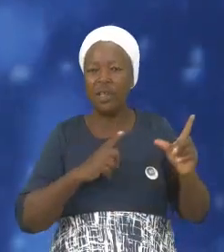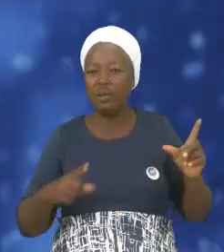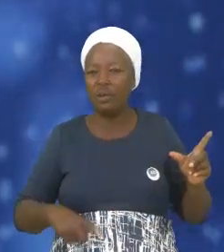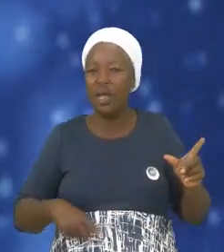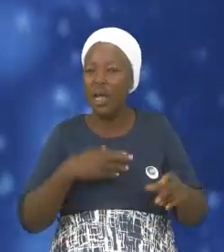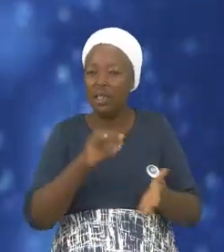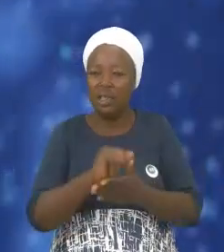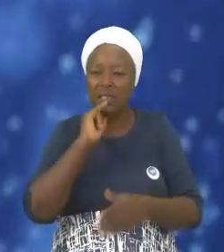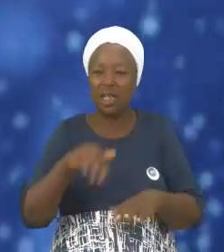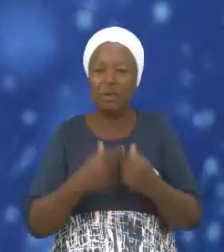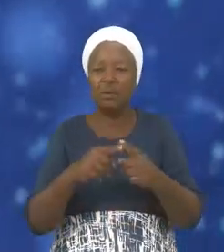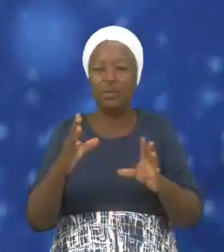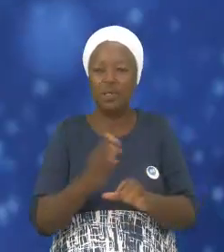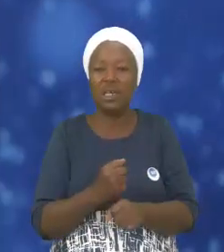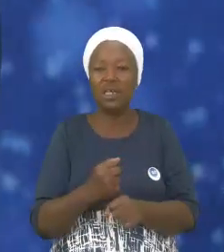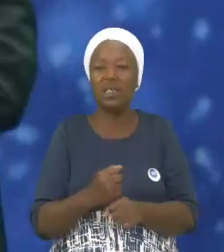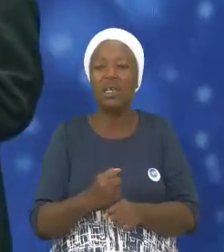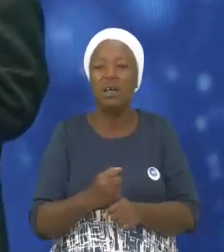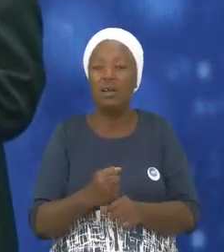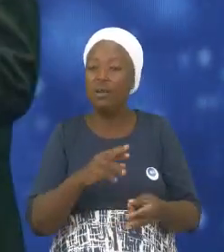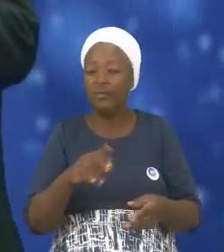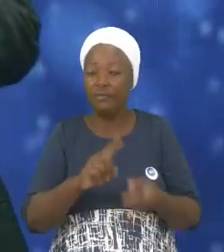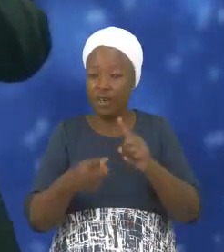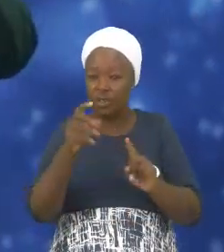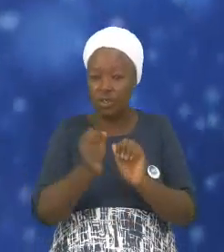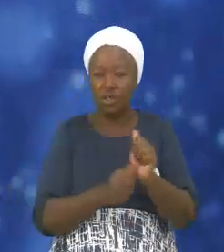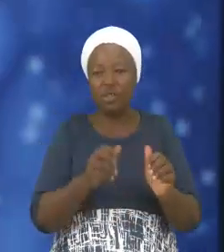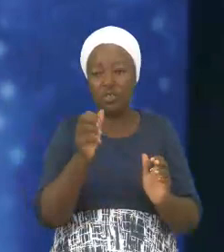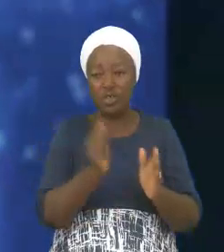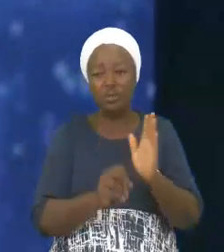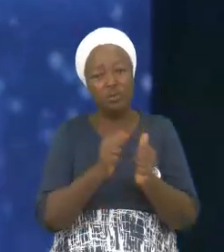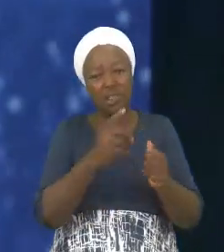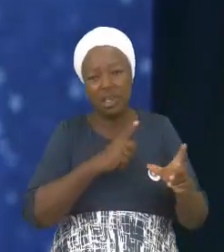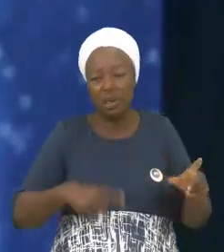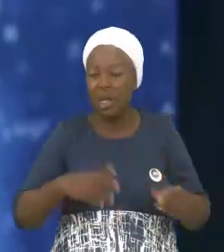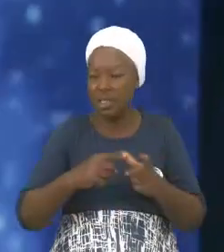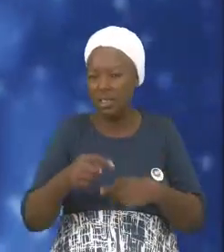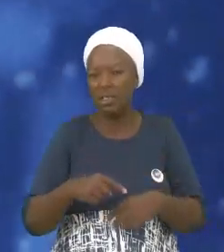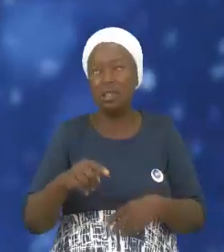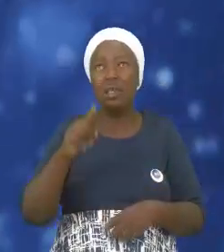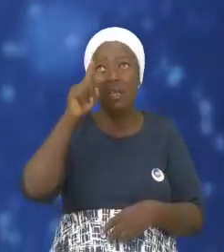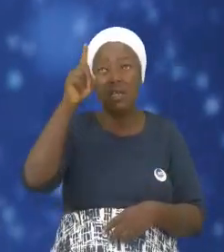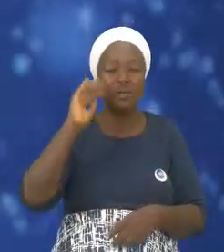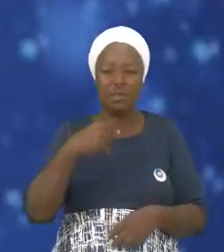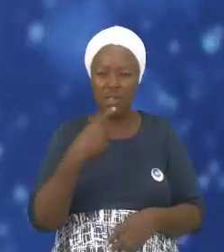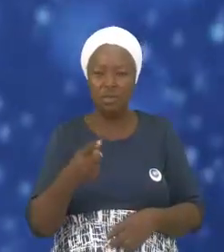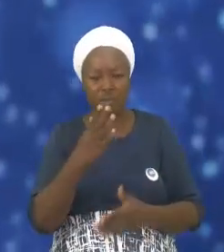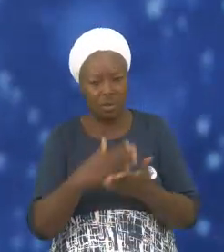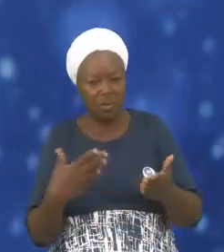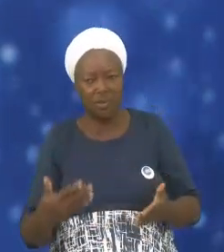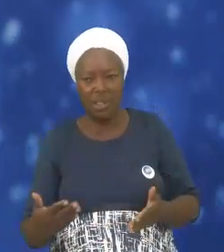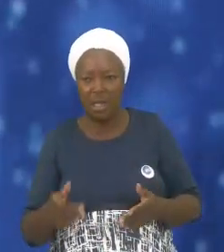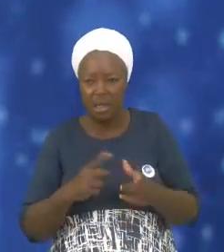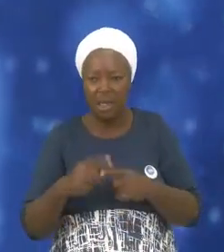how we get relationship with the Lord. He'll tell you something, and then